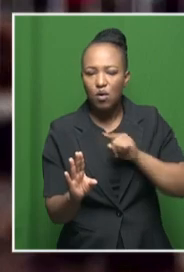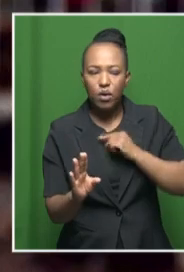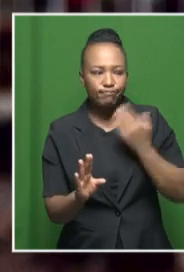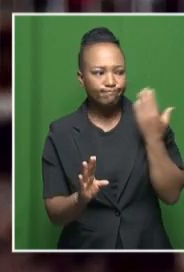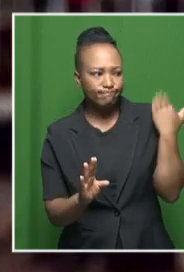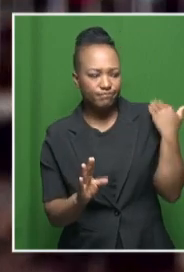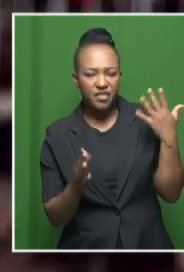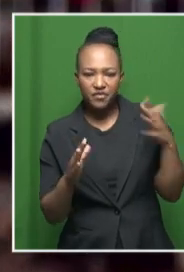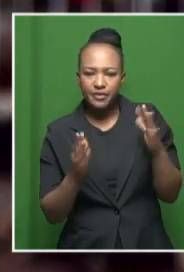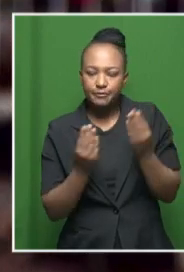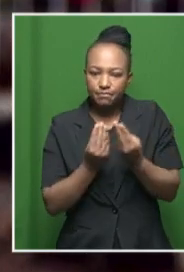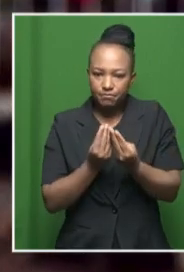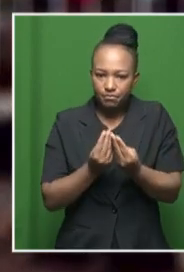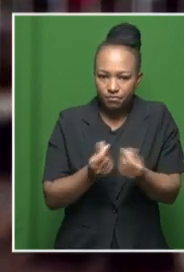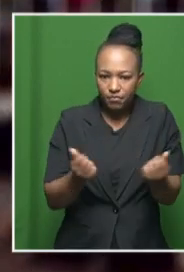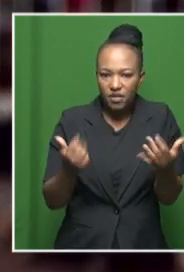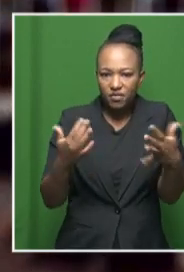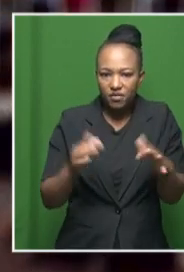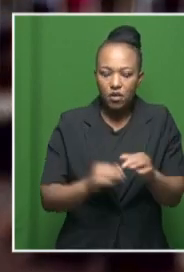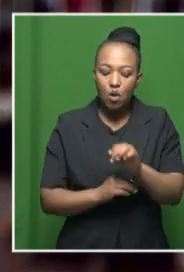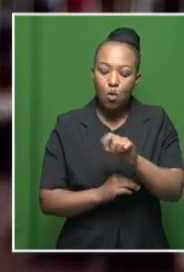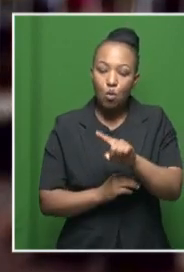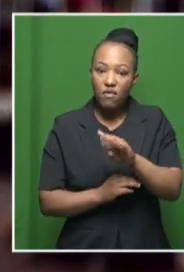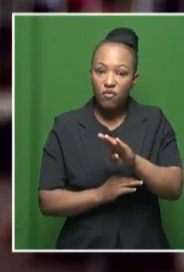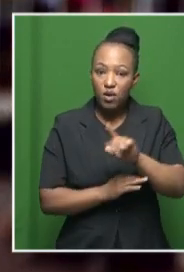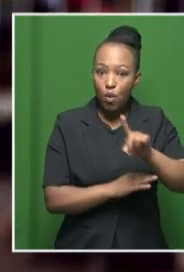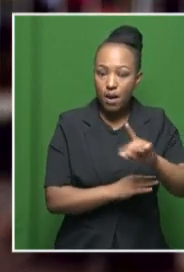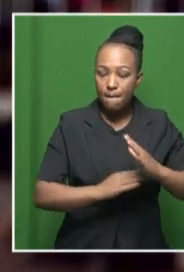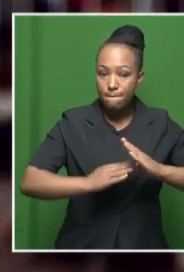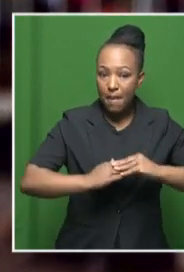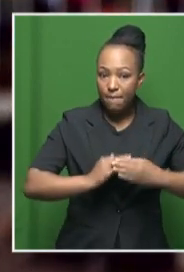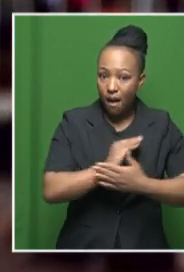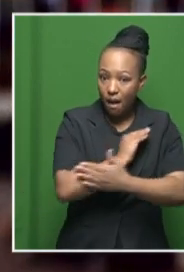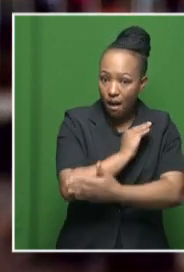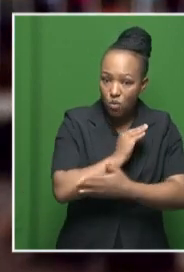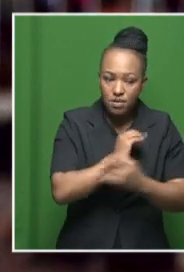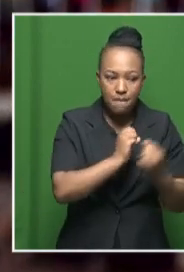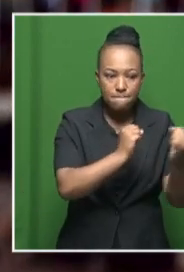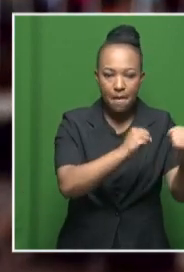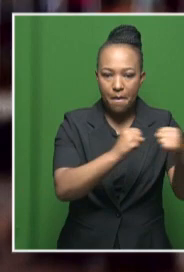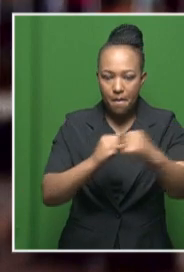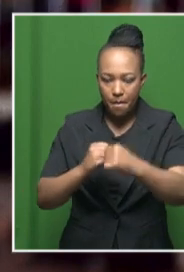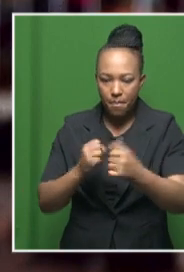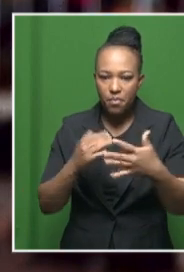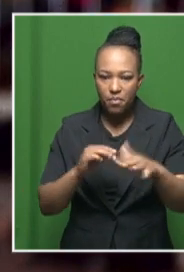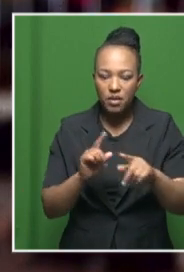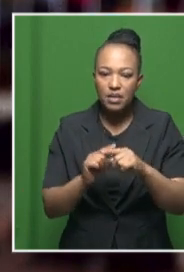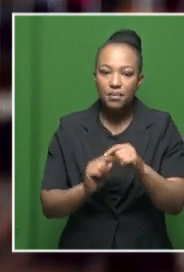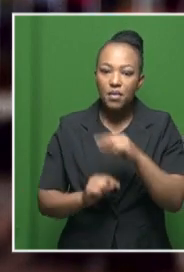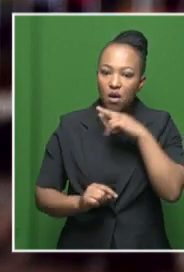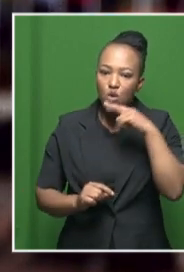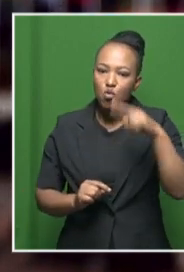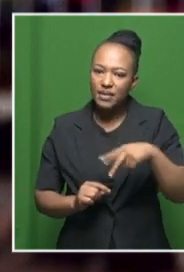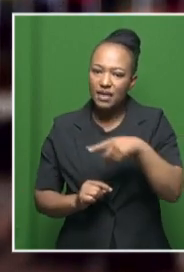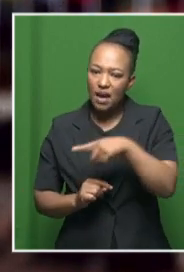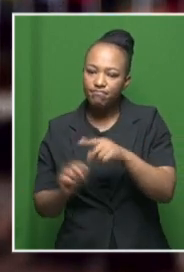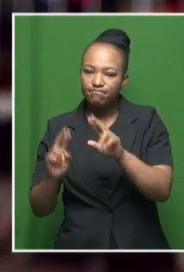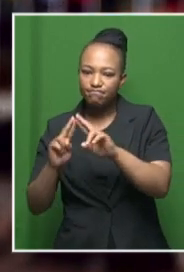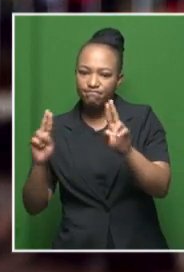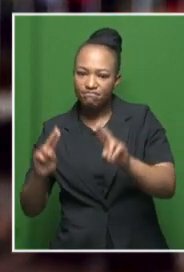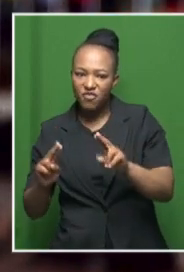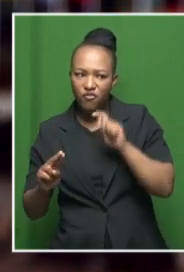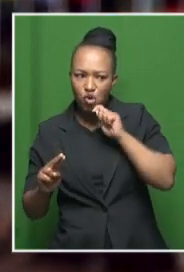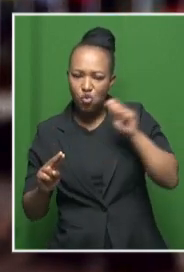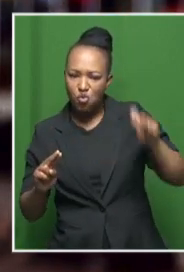previous resolution that was adopted by 141 member states and refers to hostilities by the Russian Federation against